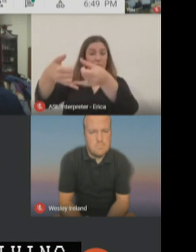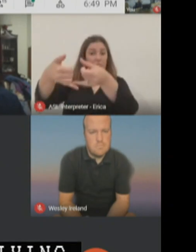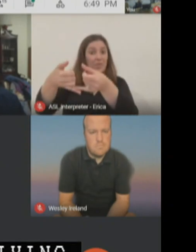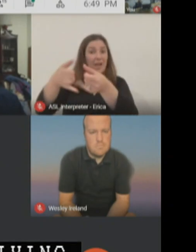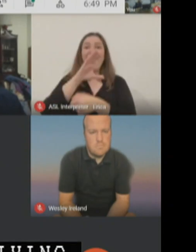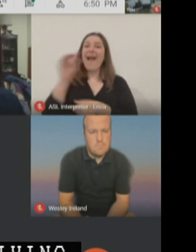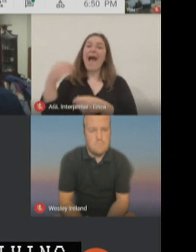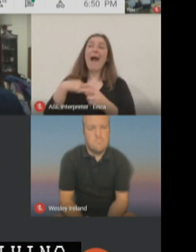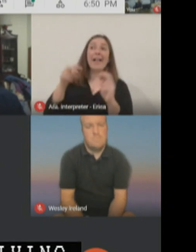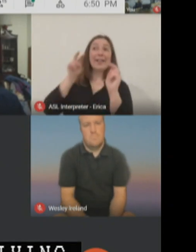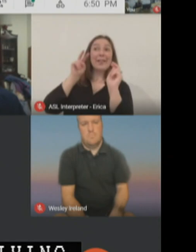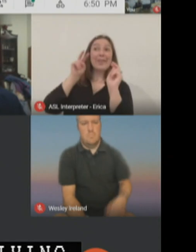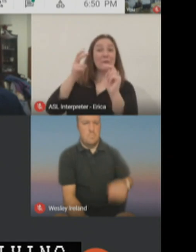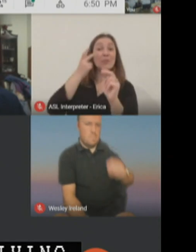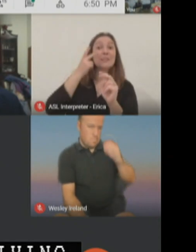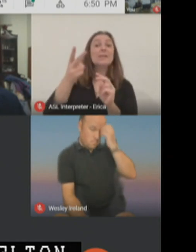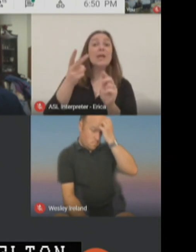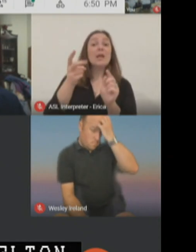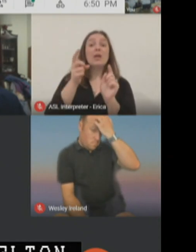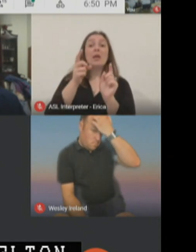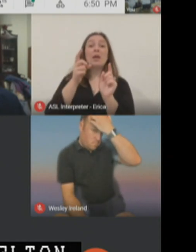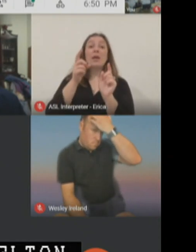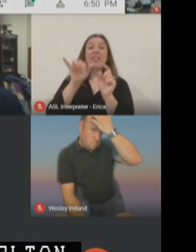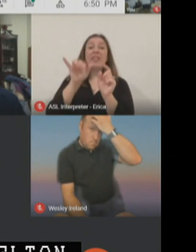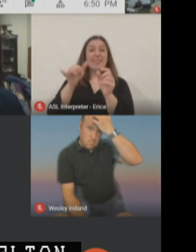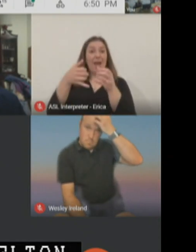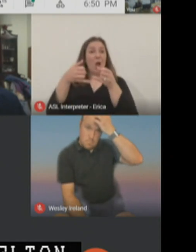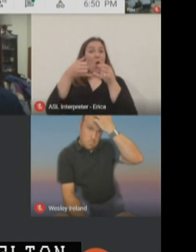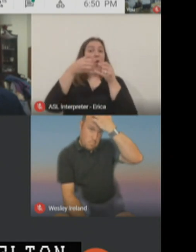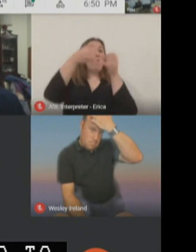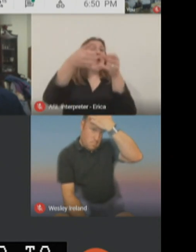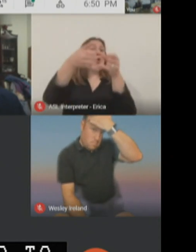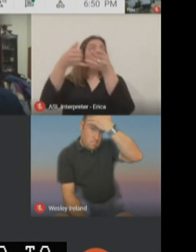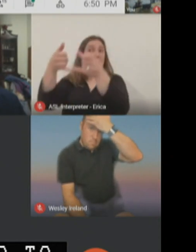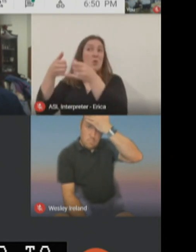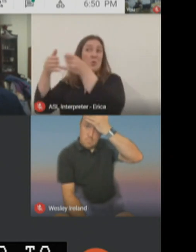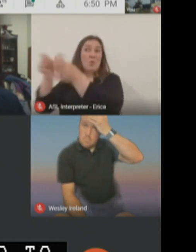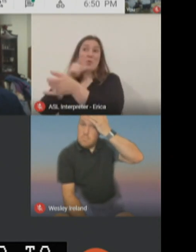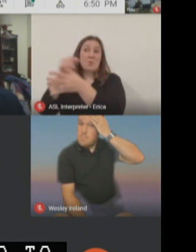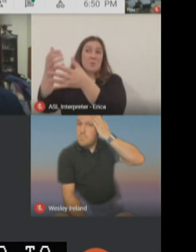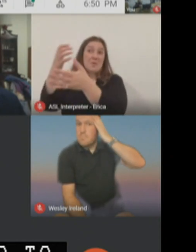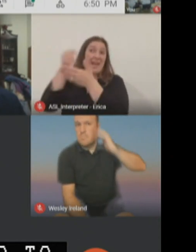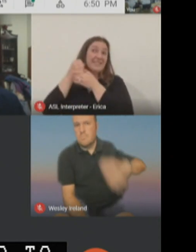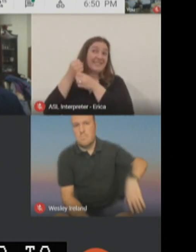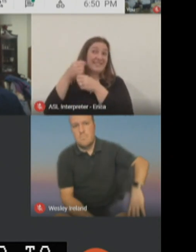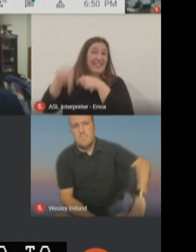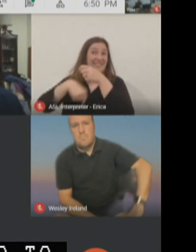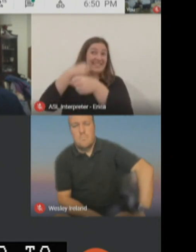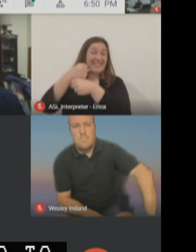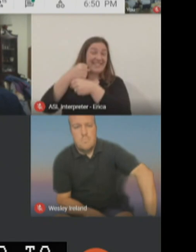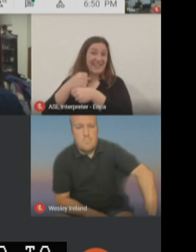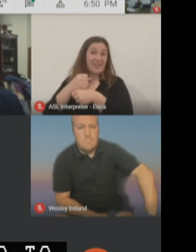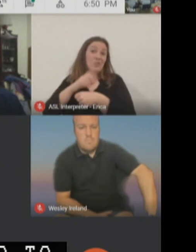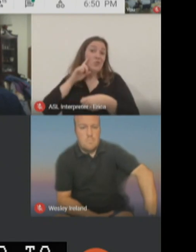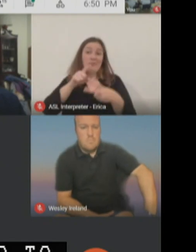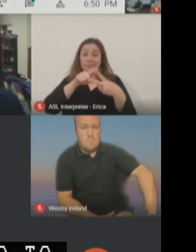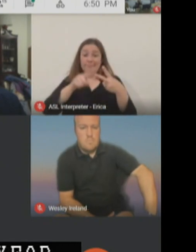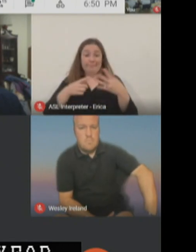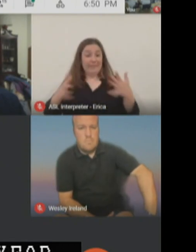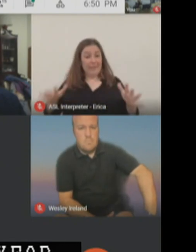look forward to seeing the awardees this year. That's it for me.